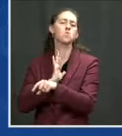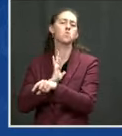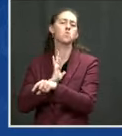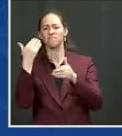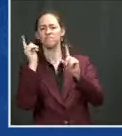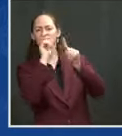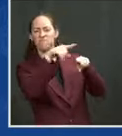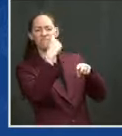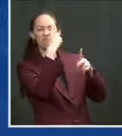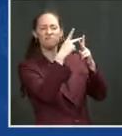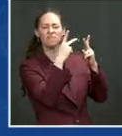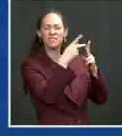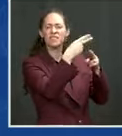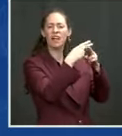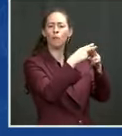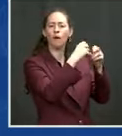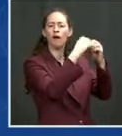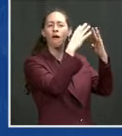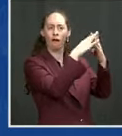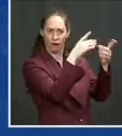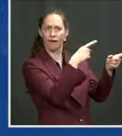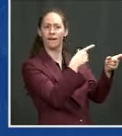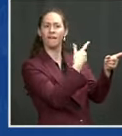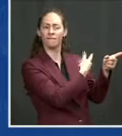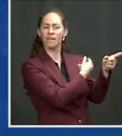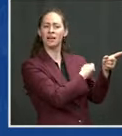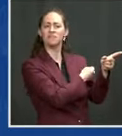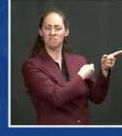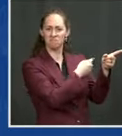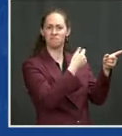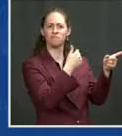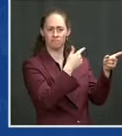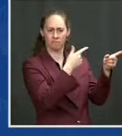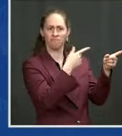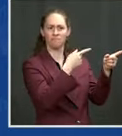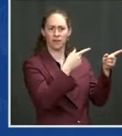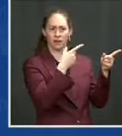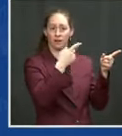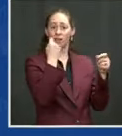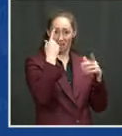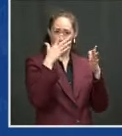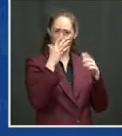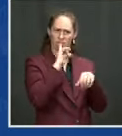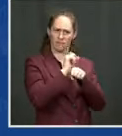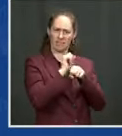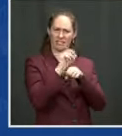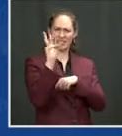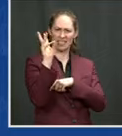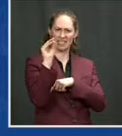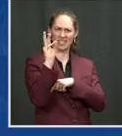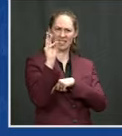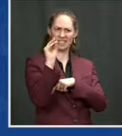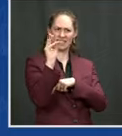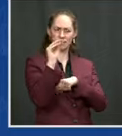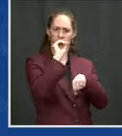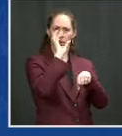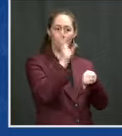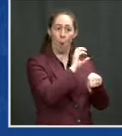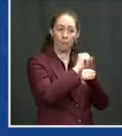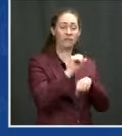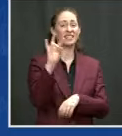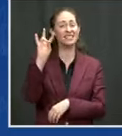700 walk-ups. And I think the walk-up stuff can be a really big deal in terms of making sure that we